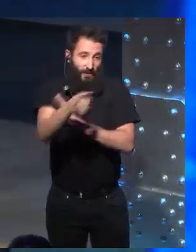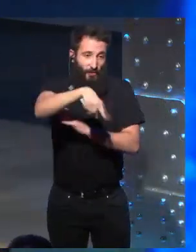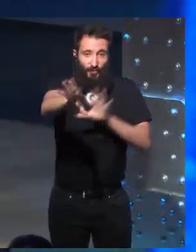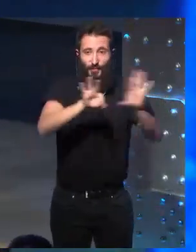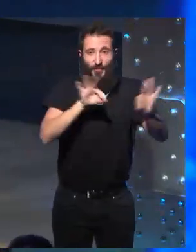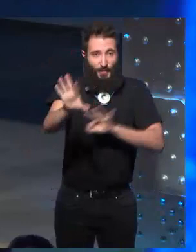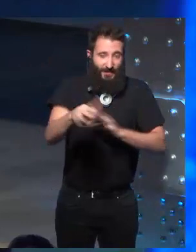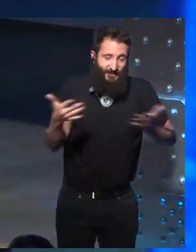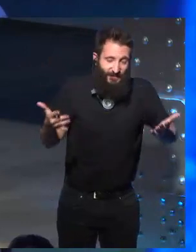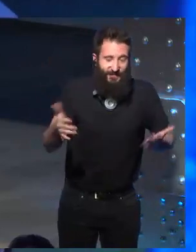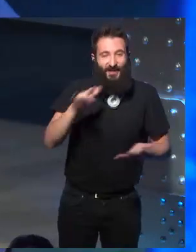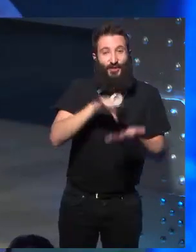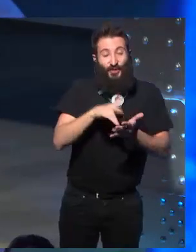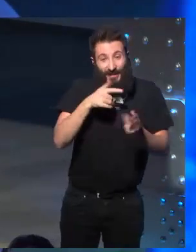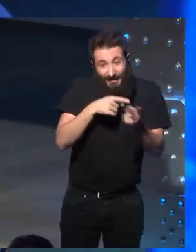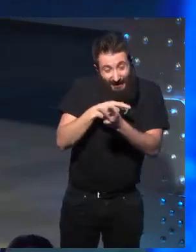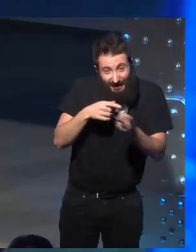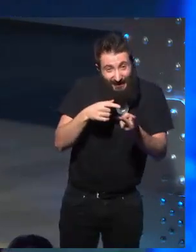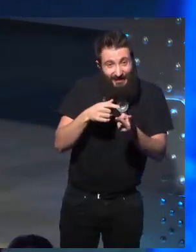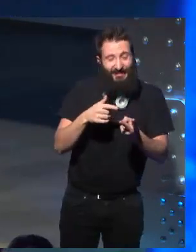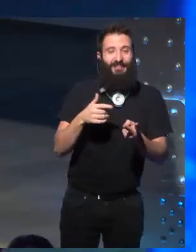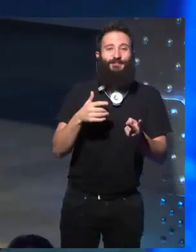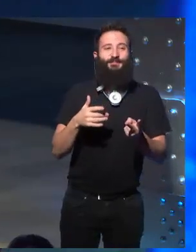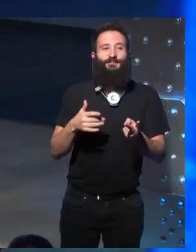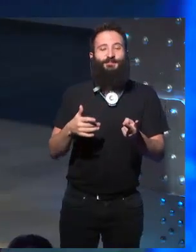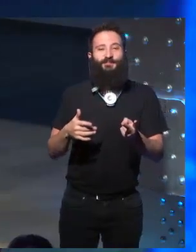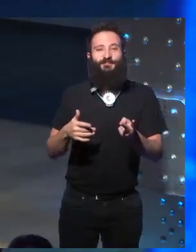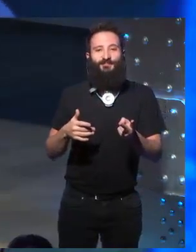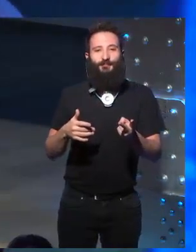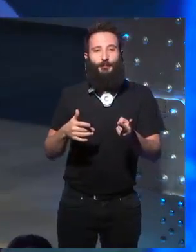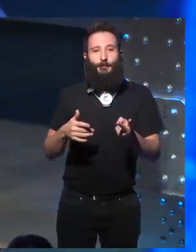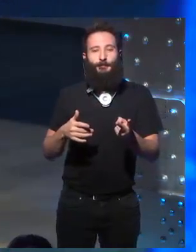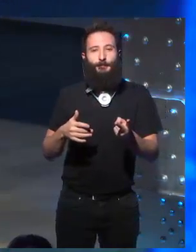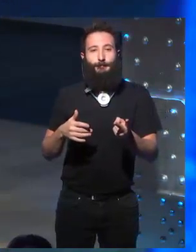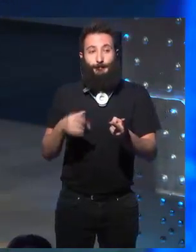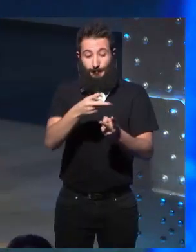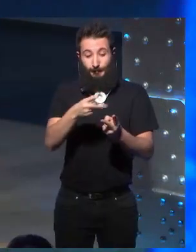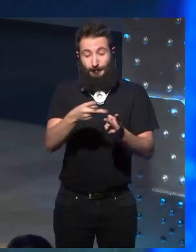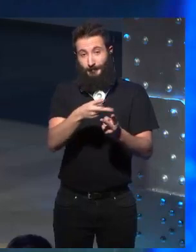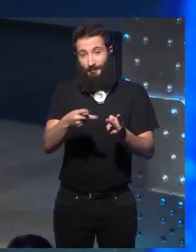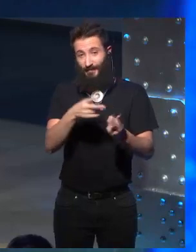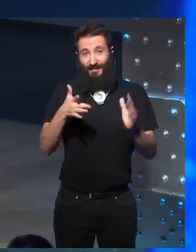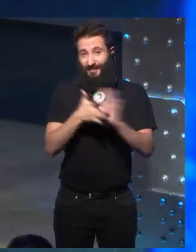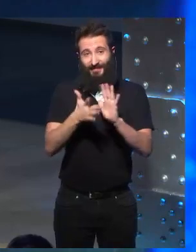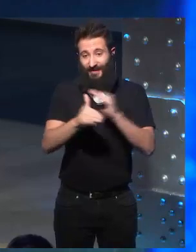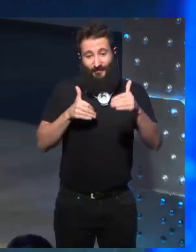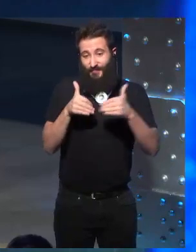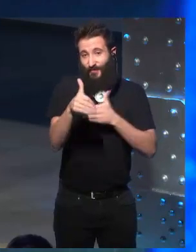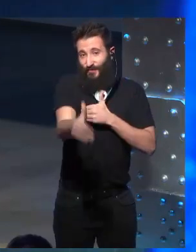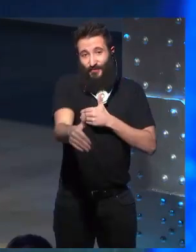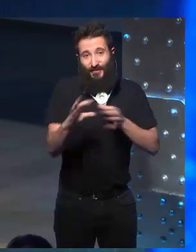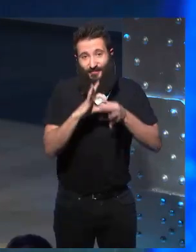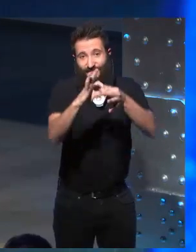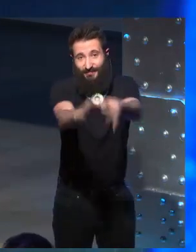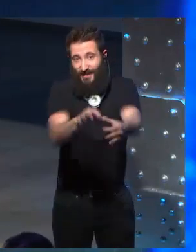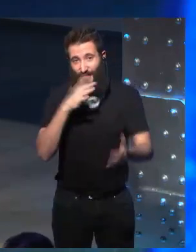that was what the futures were. It's not going to get better. These are still